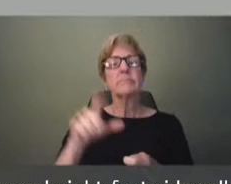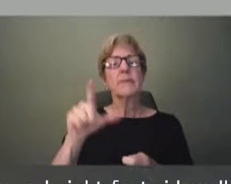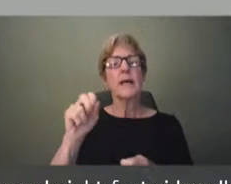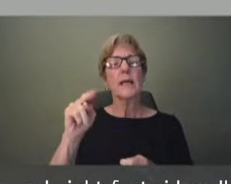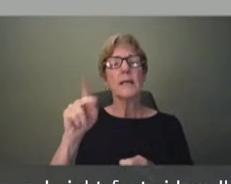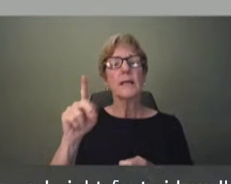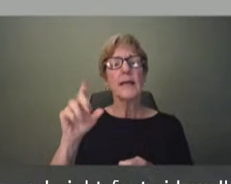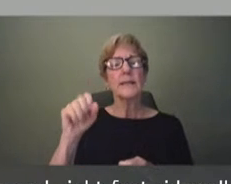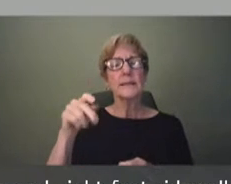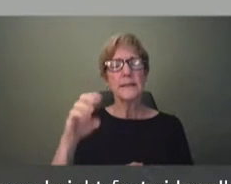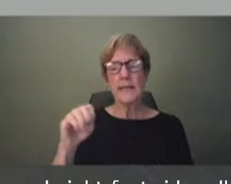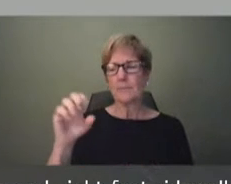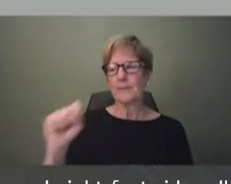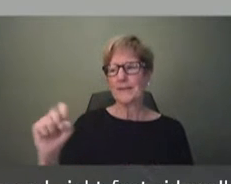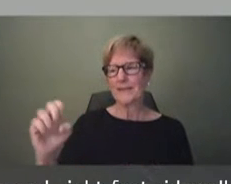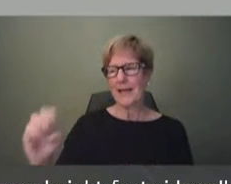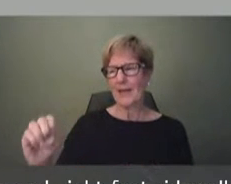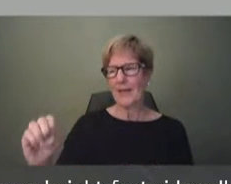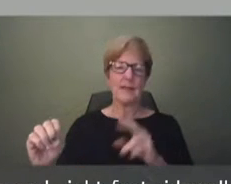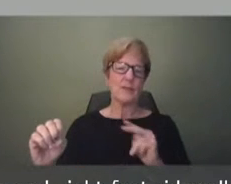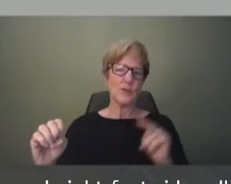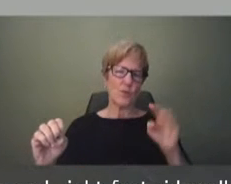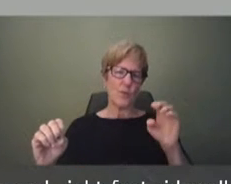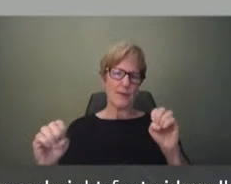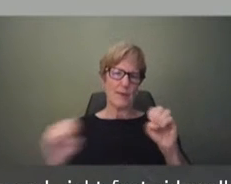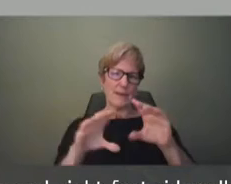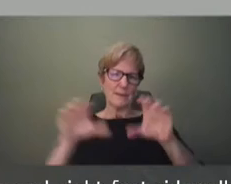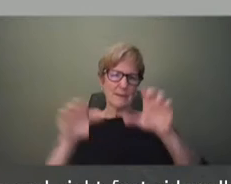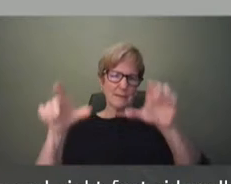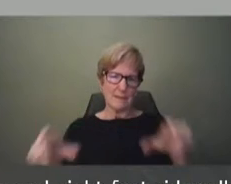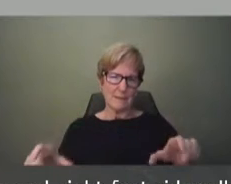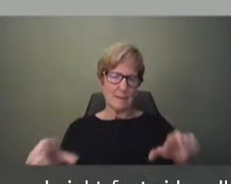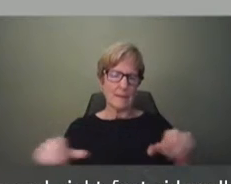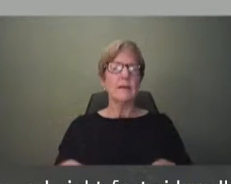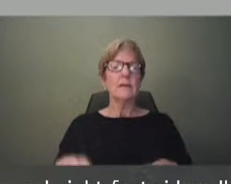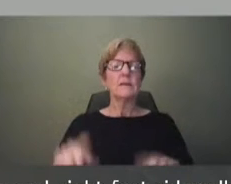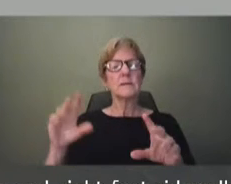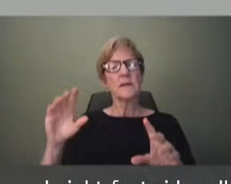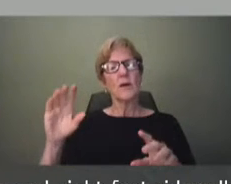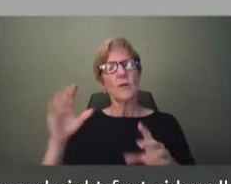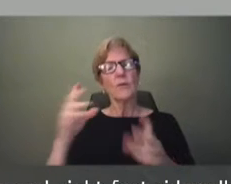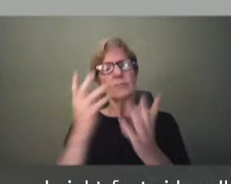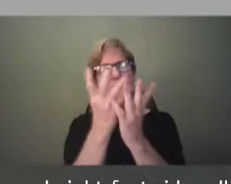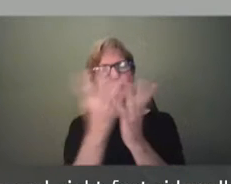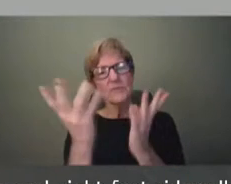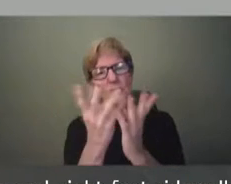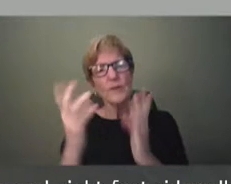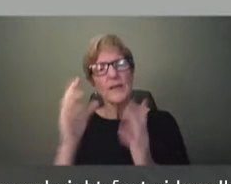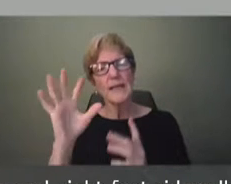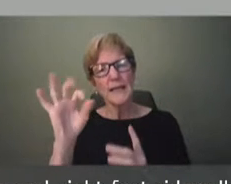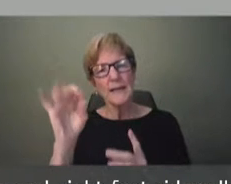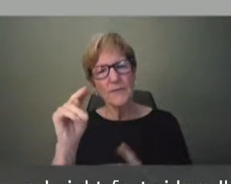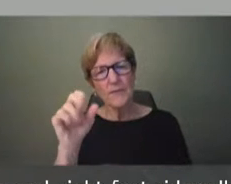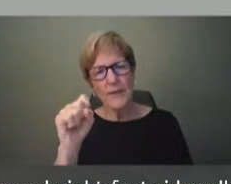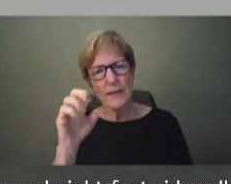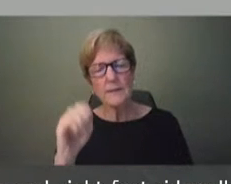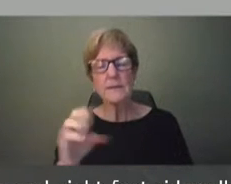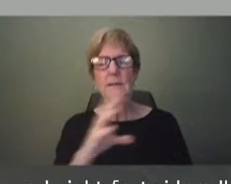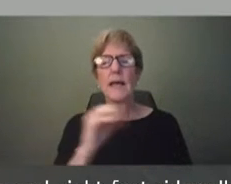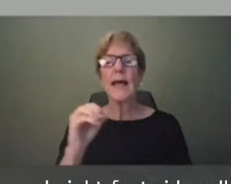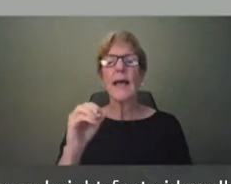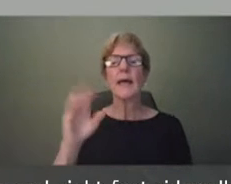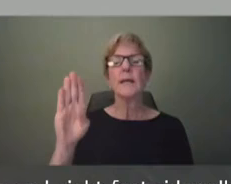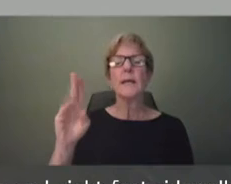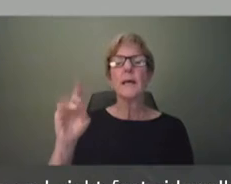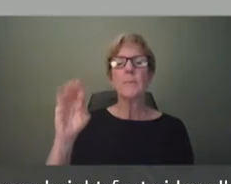along the southeast and Northeast property boundary to allow Evergreen plantings and a screening fence uh also proposes a 10-ft class SE buffer along the